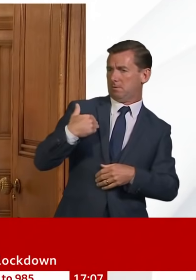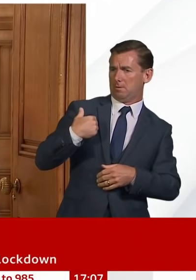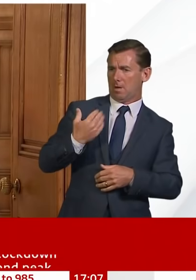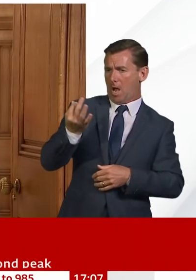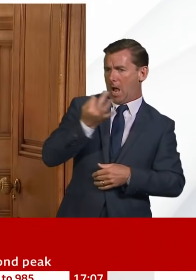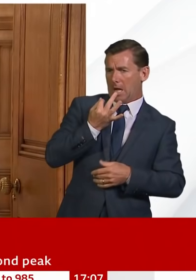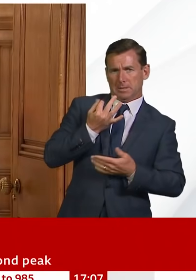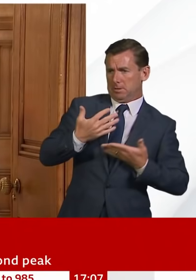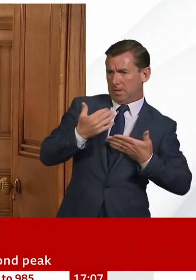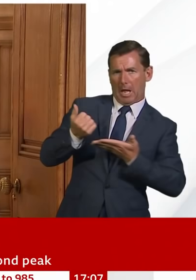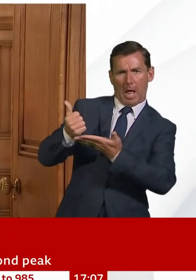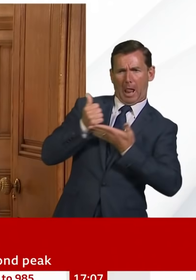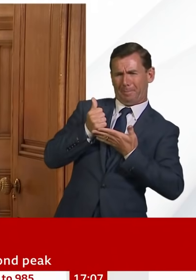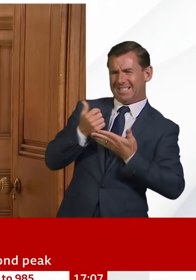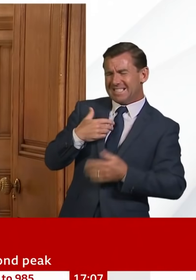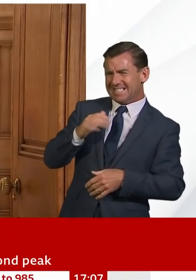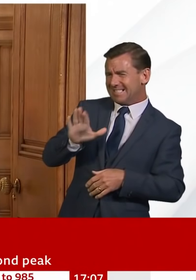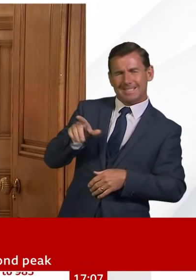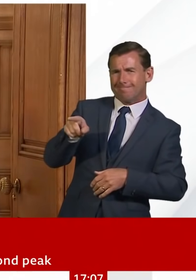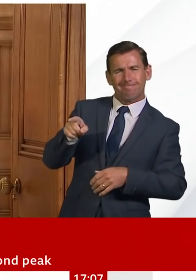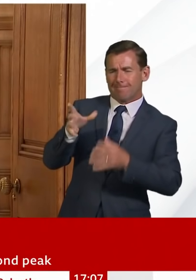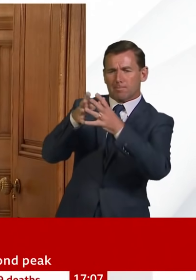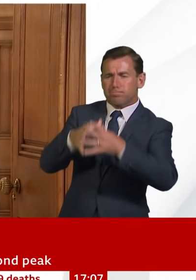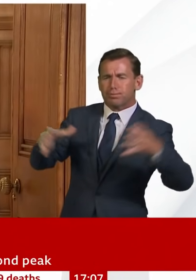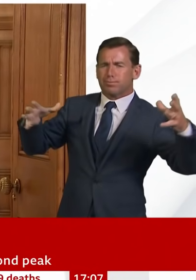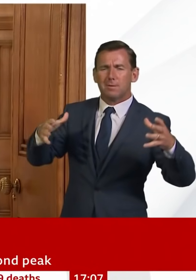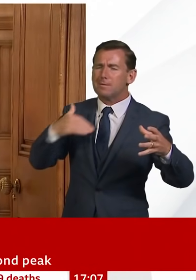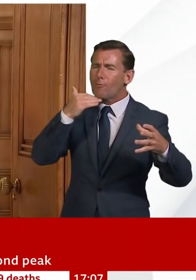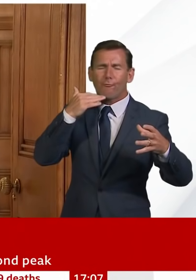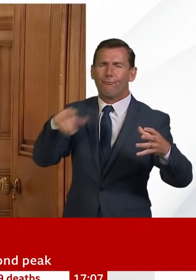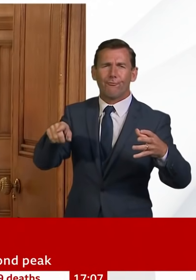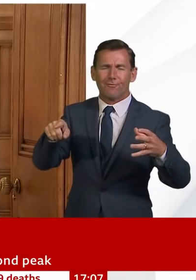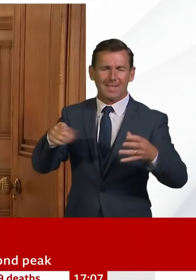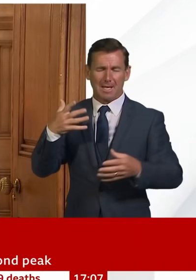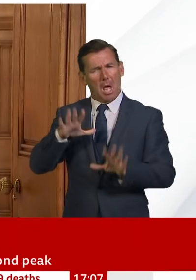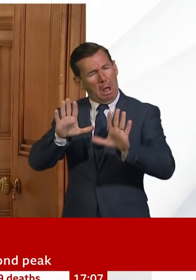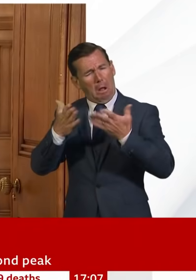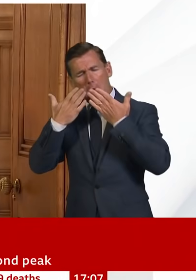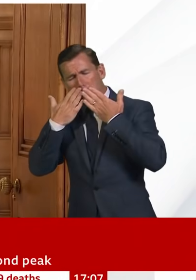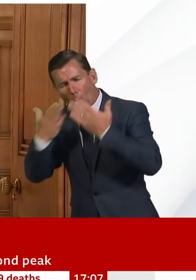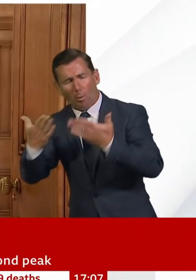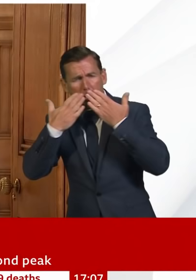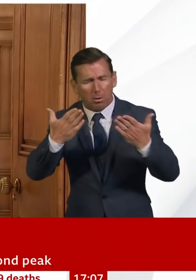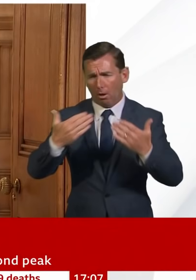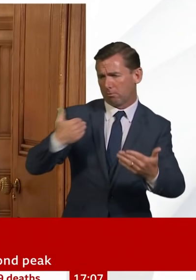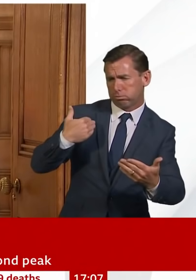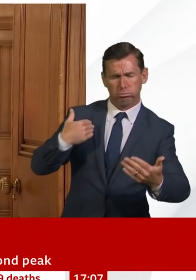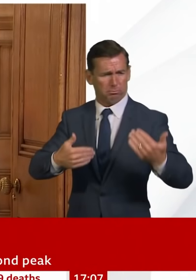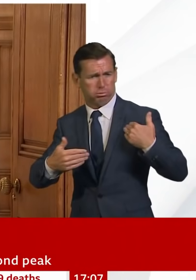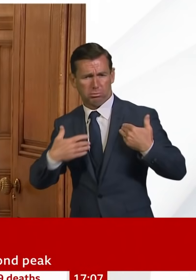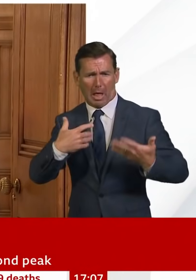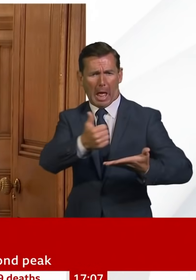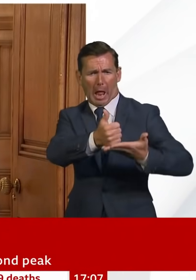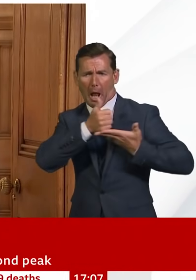can deliver on their offers in scale. I'm very grateful to all those who have come